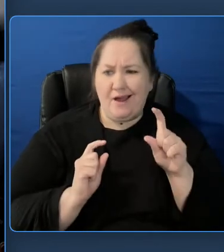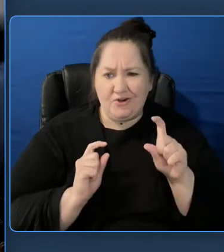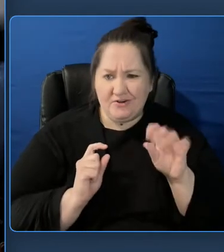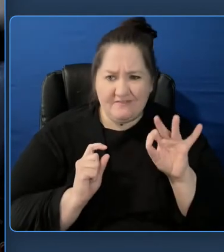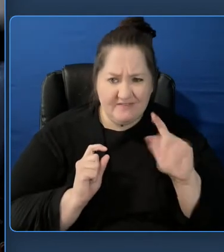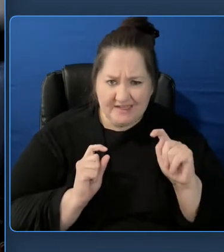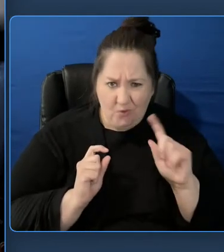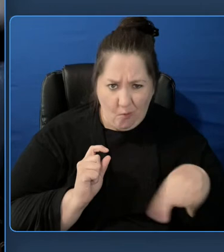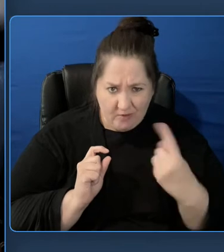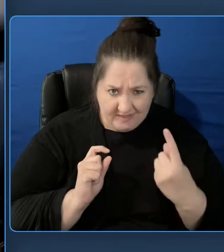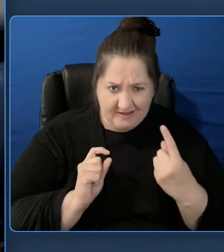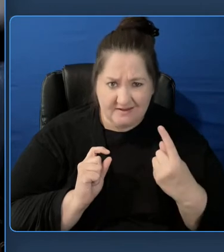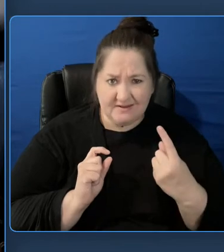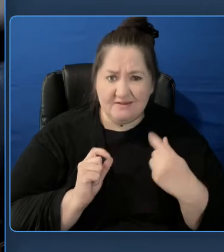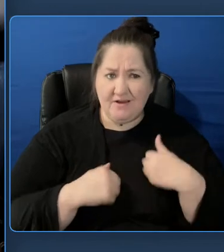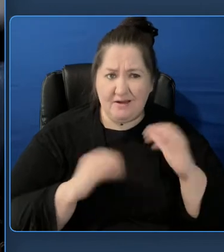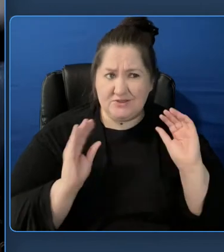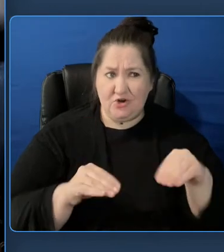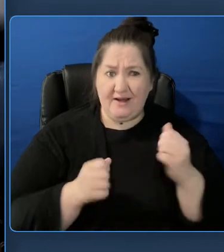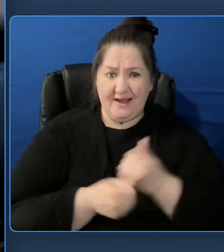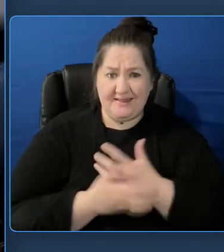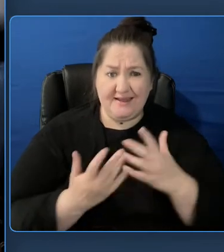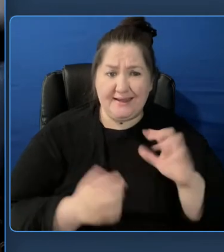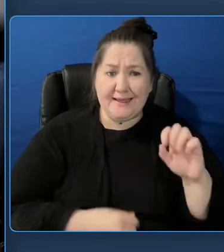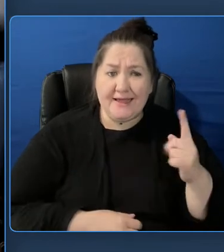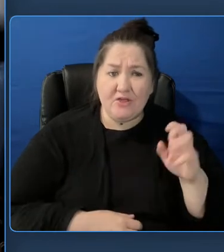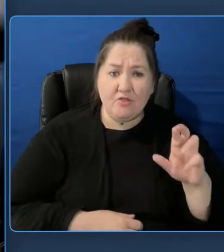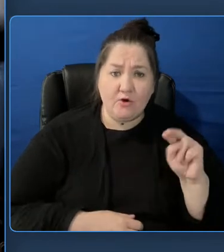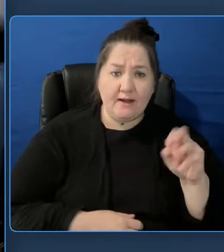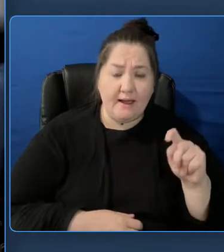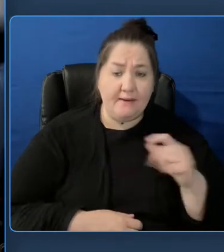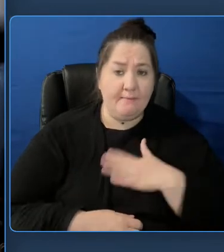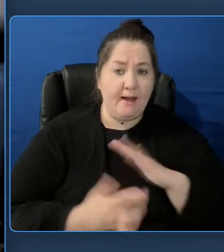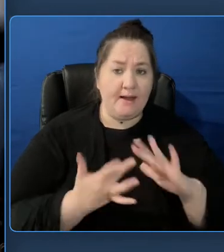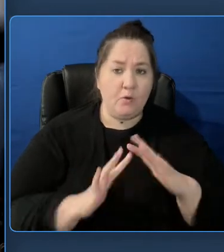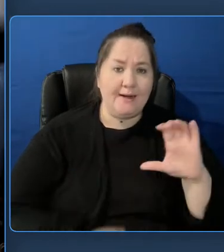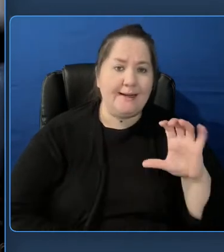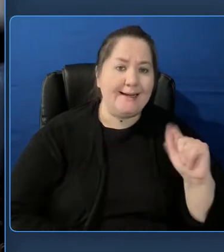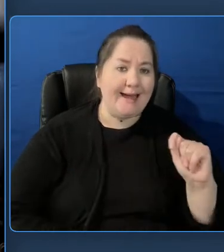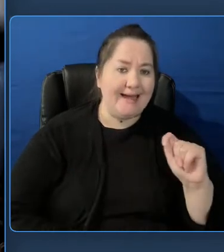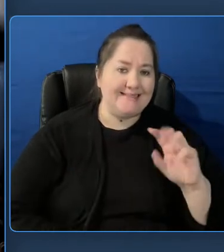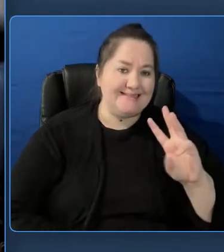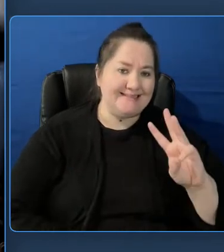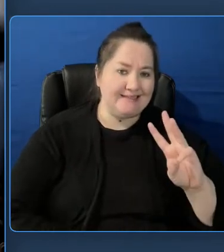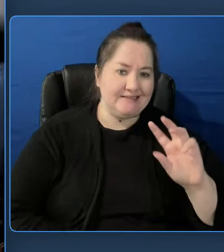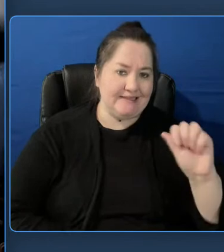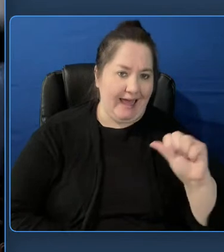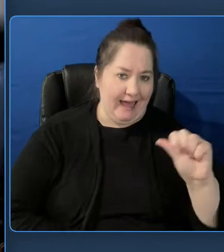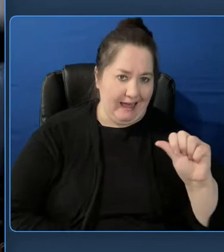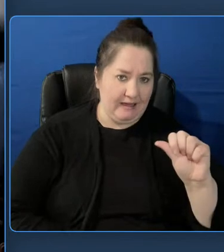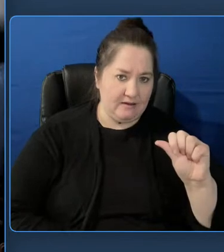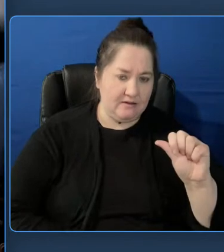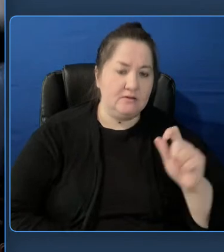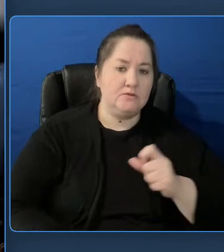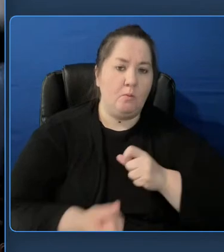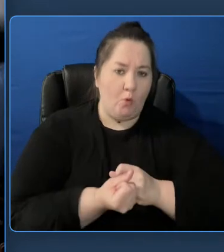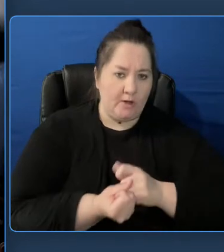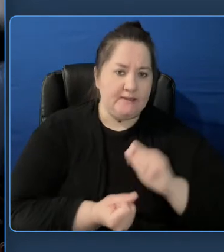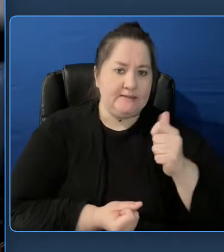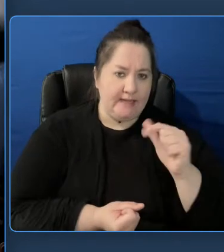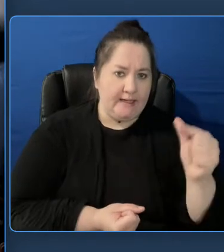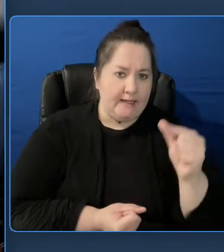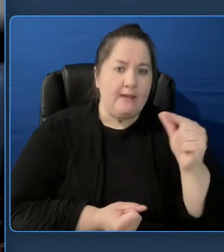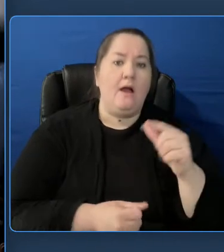feet. If I'm going to install anything on Ethernet in my network today, it's going to be Cat 6A, which supports 10 gig